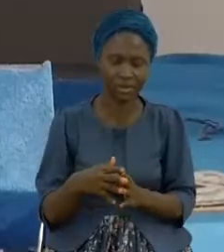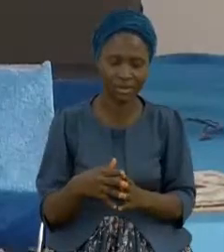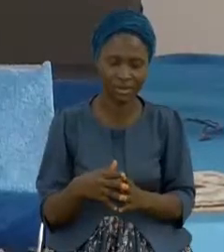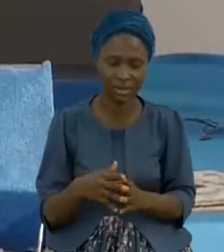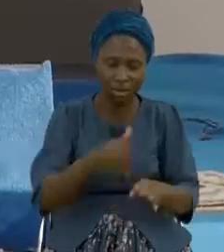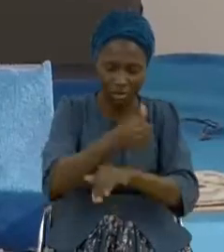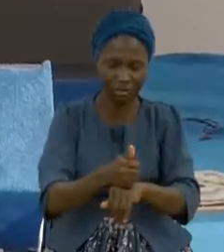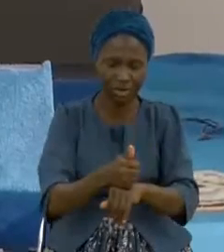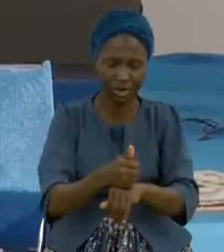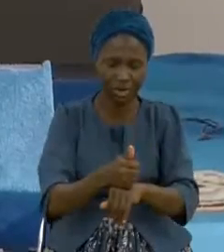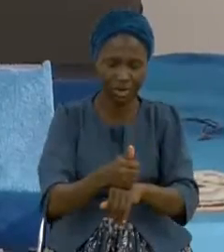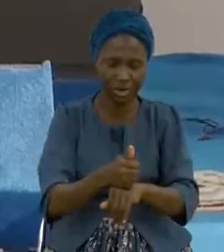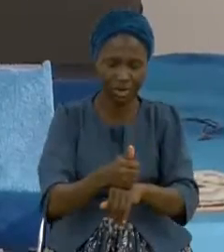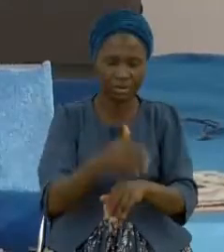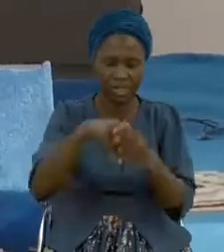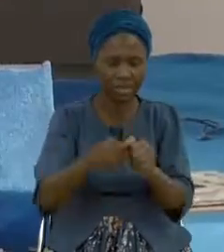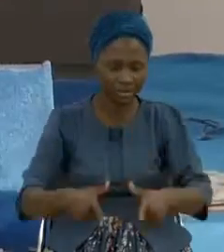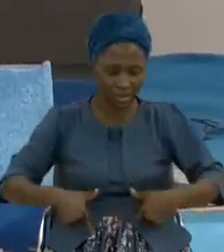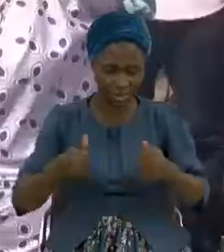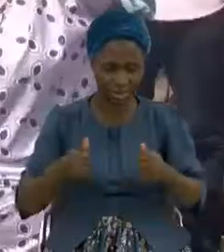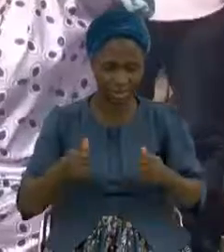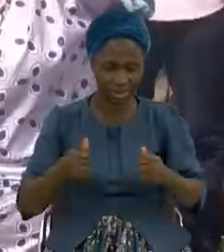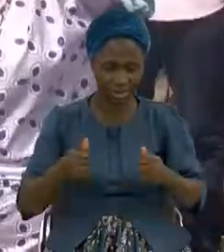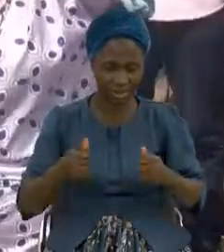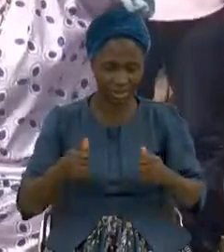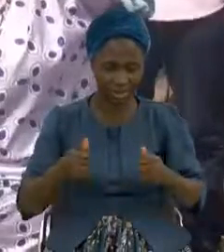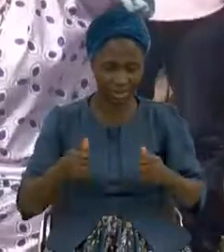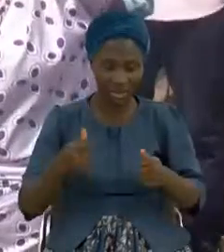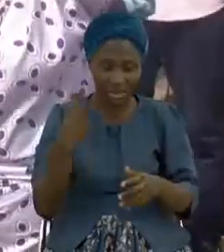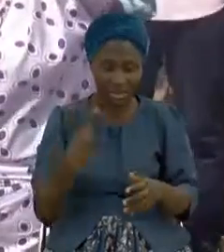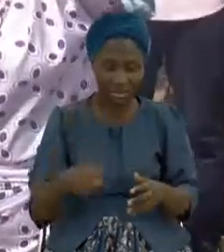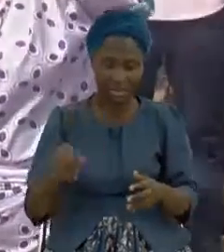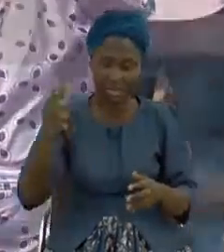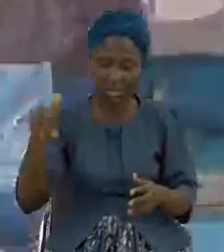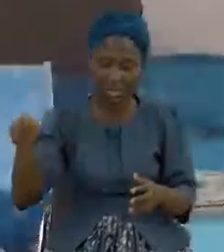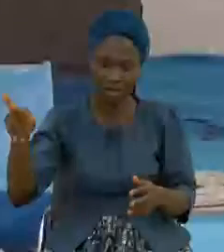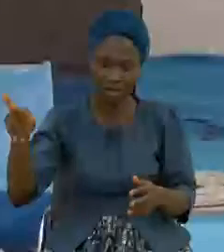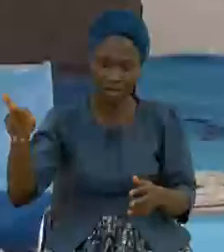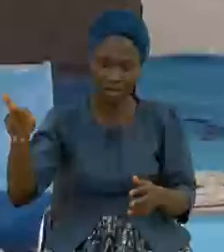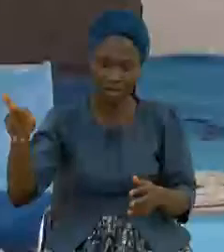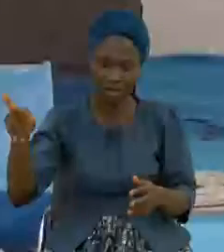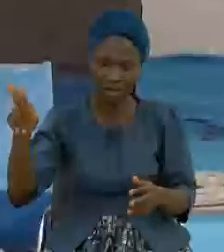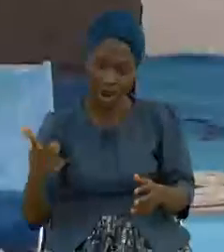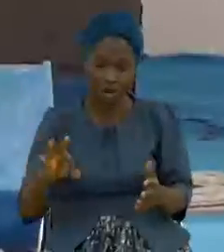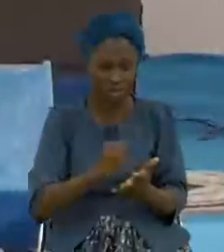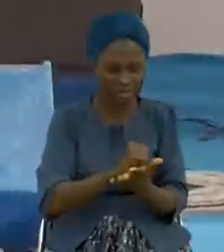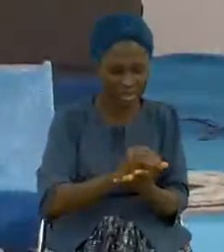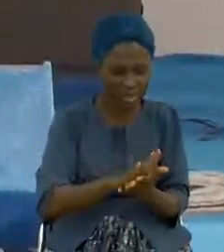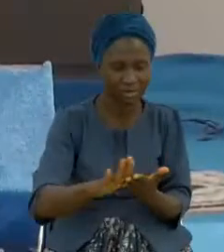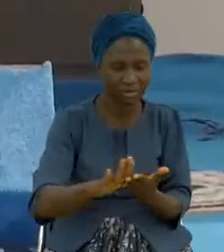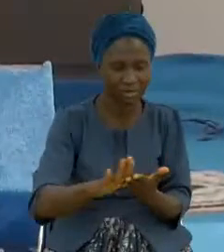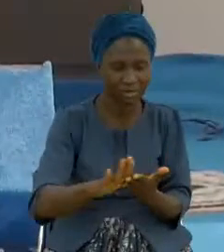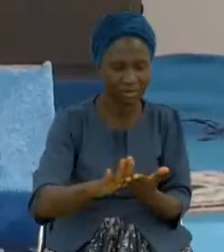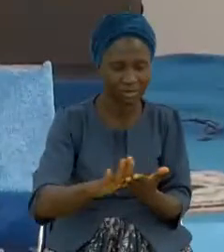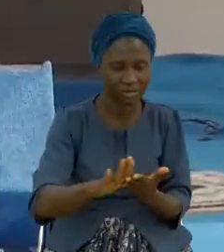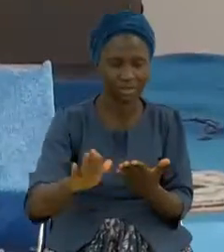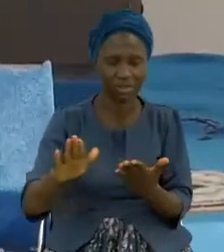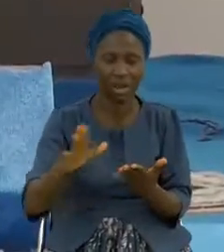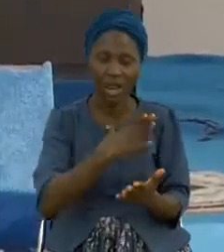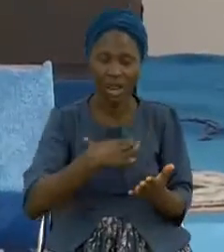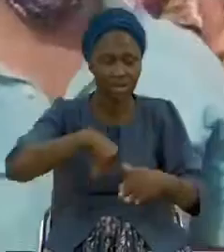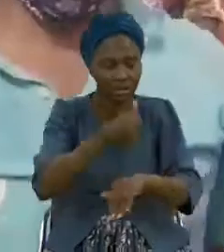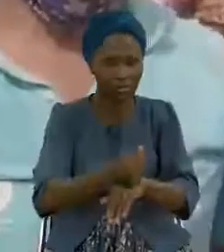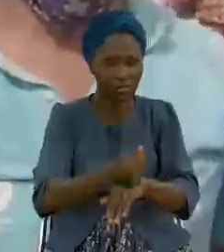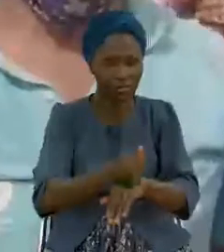the marks of sanctification. Amen. And confirm the mantle of